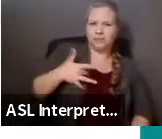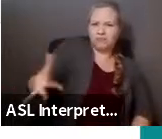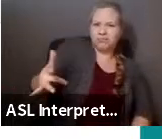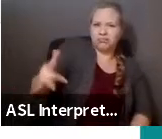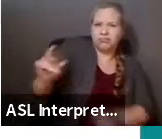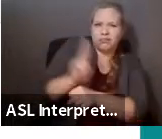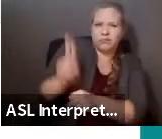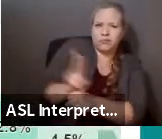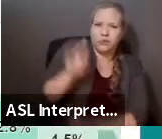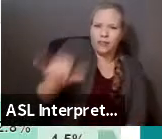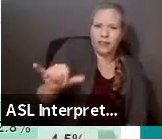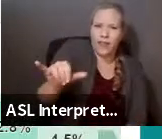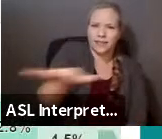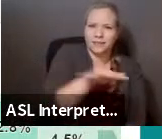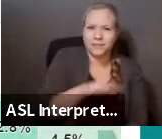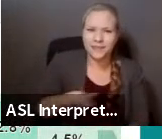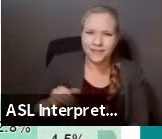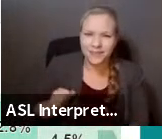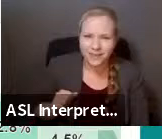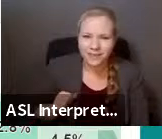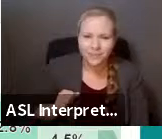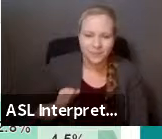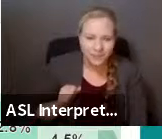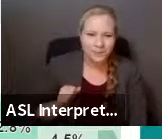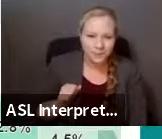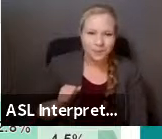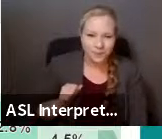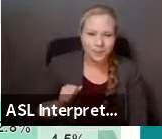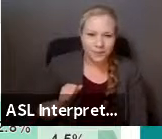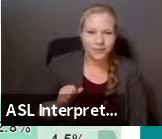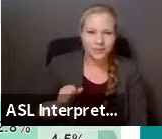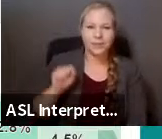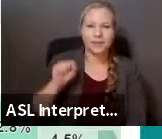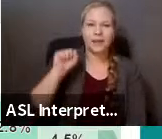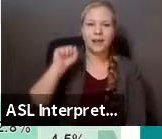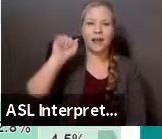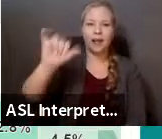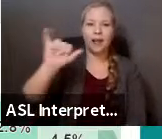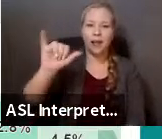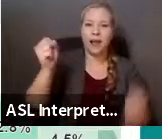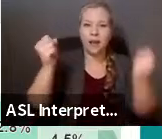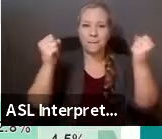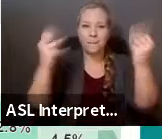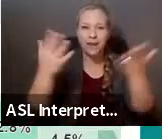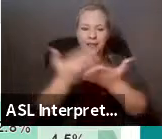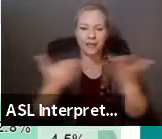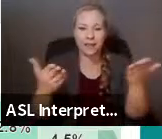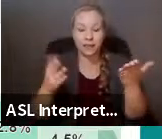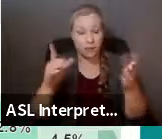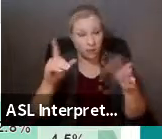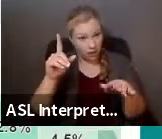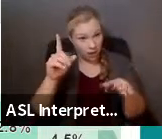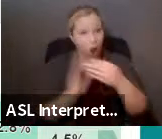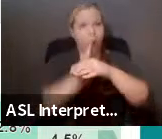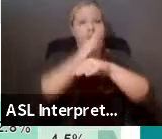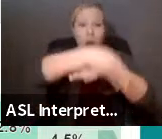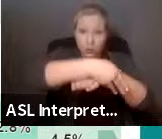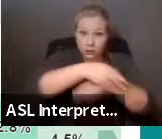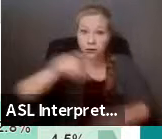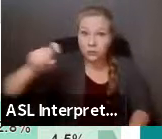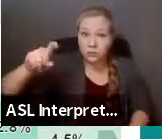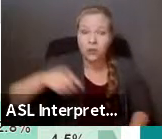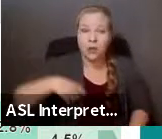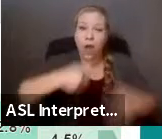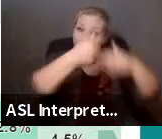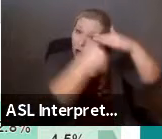slide. Now, all the spaces that we create, they'll be moving underneath it, moving across it, up those ramps, all the